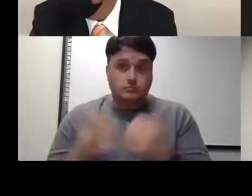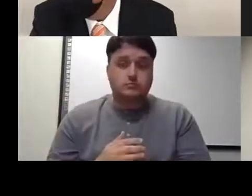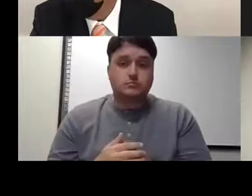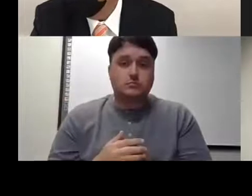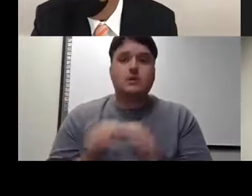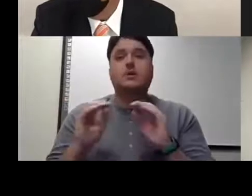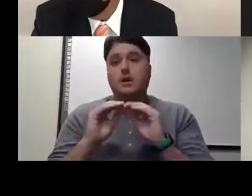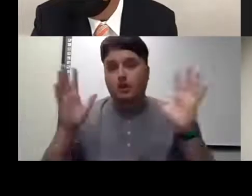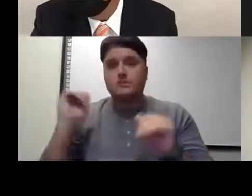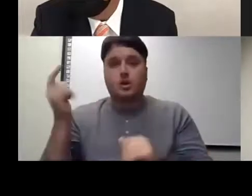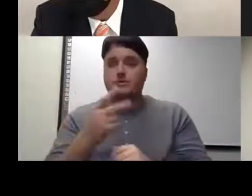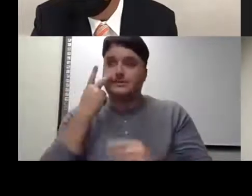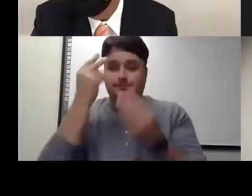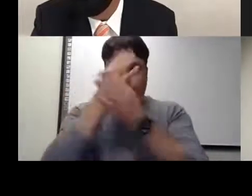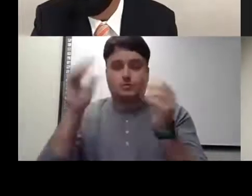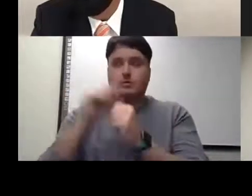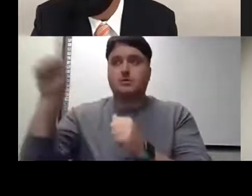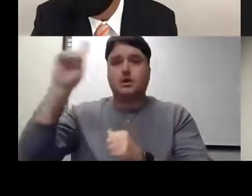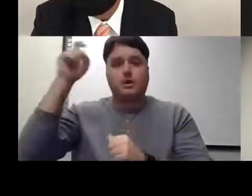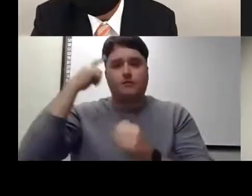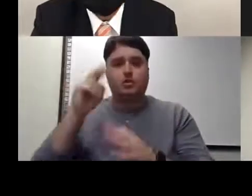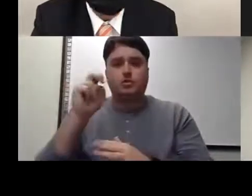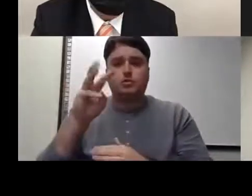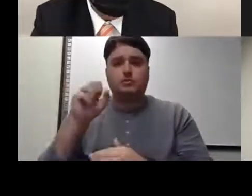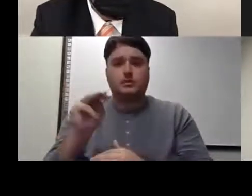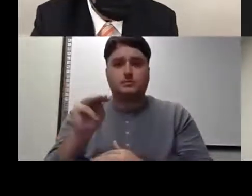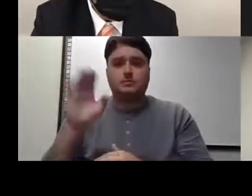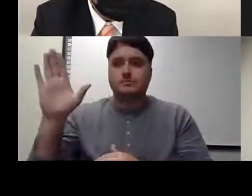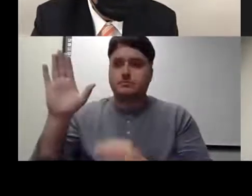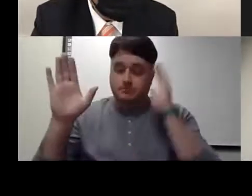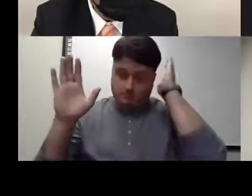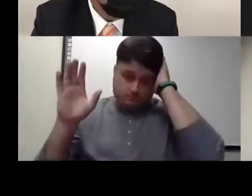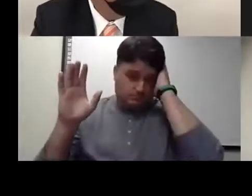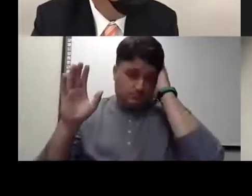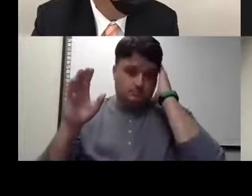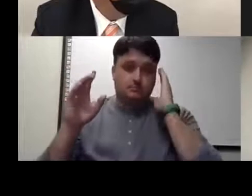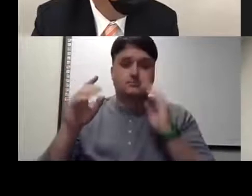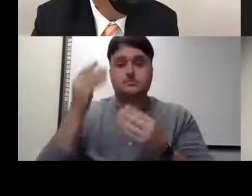Obviously, everyone's seen the news with Governor Newsom making his statement, but there